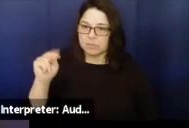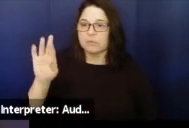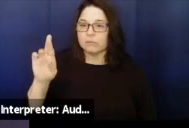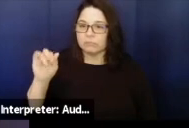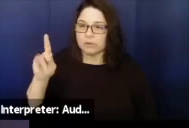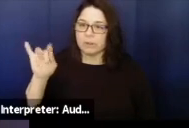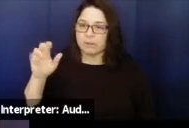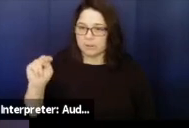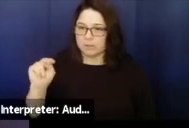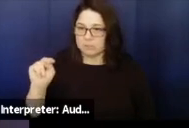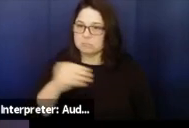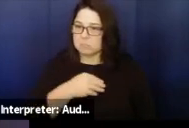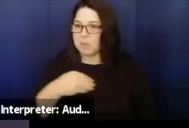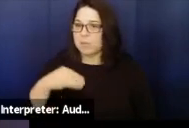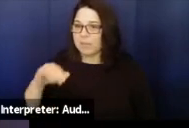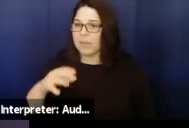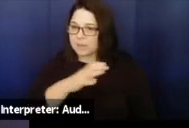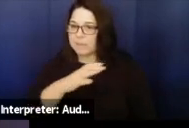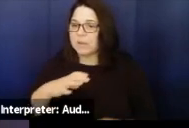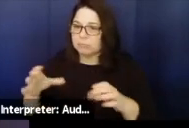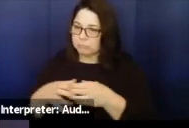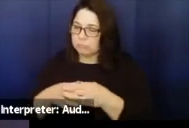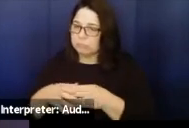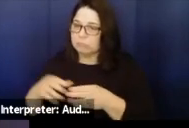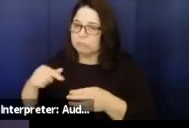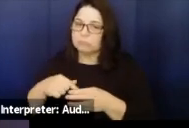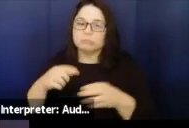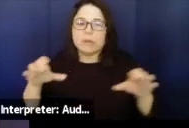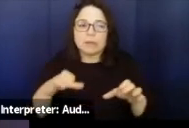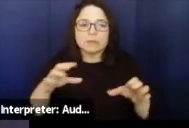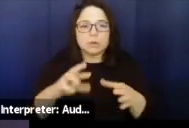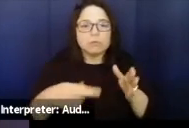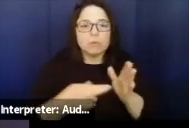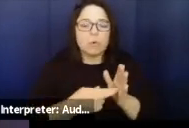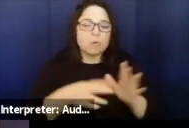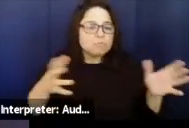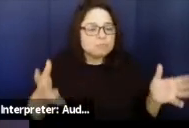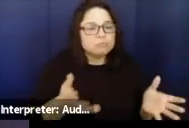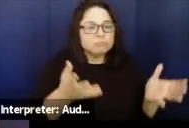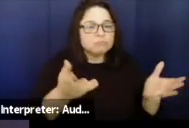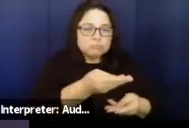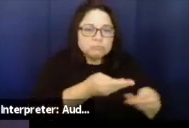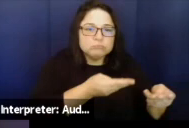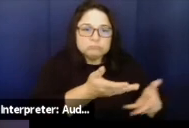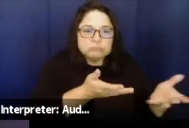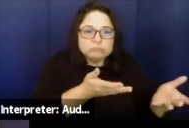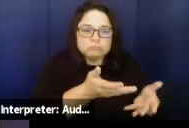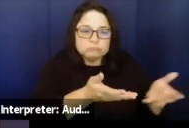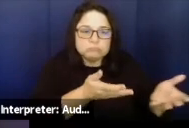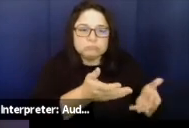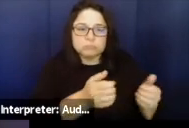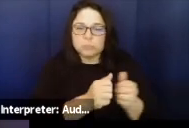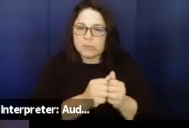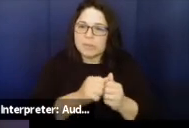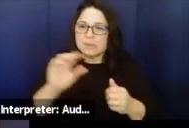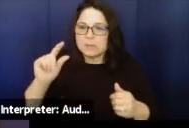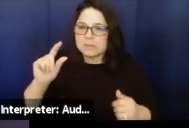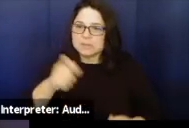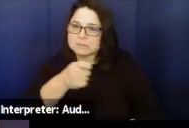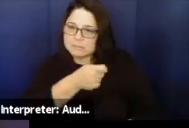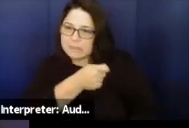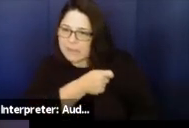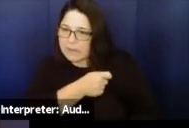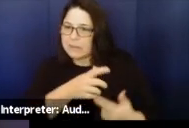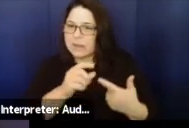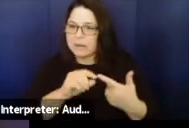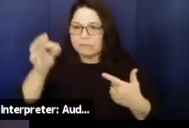committee, played an active role in communicating with influential members of the Spanish and French aristocracy in the interests